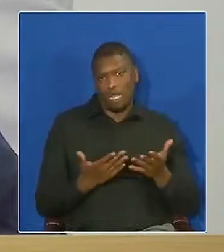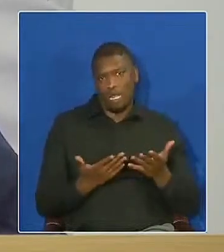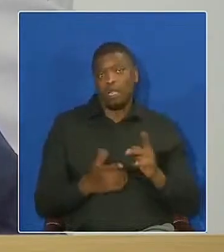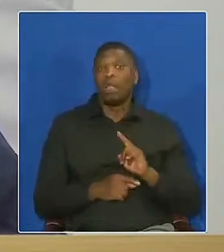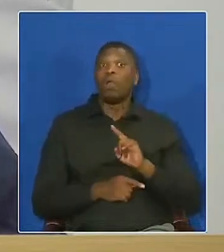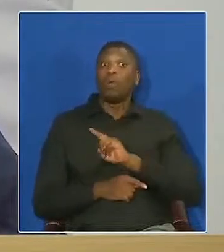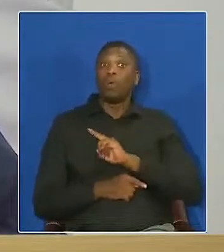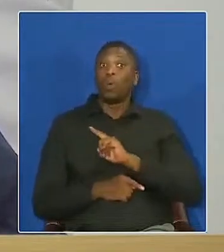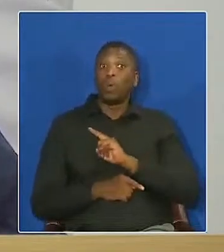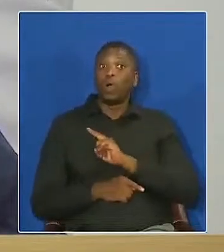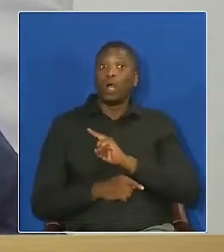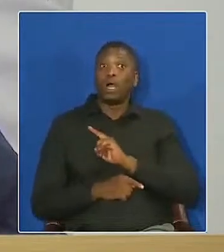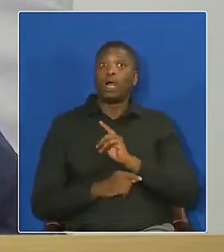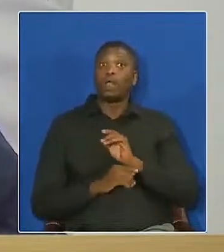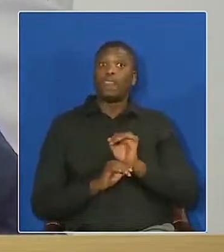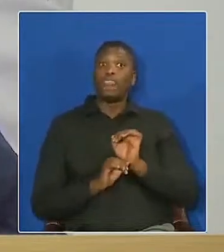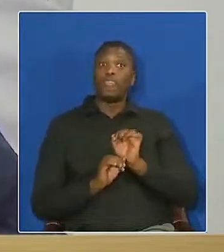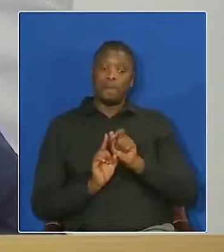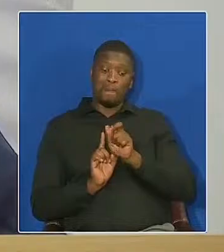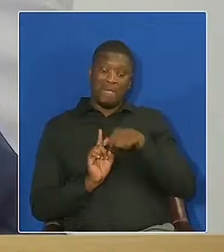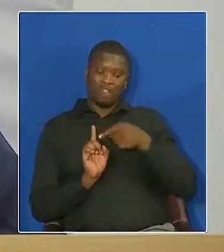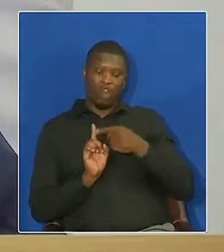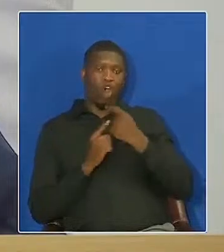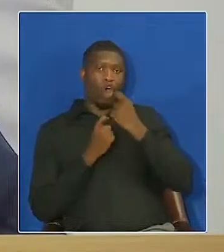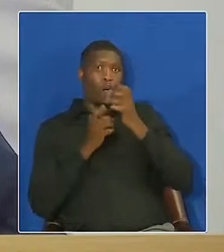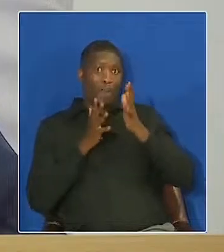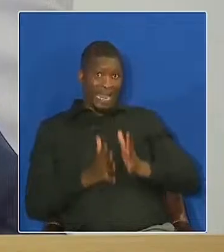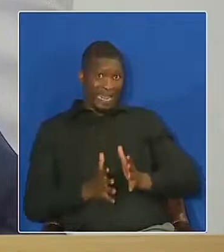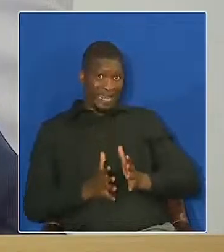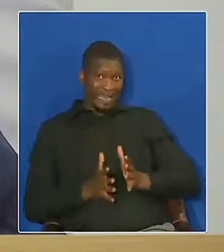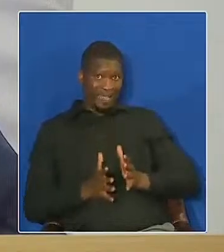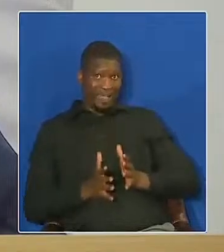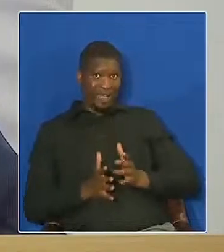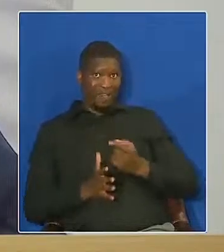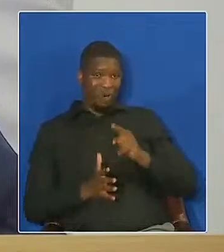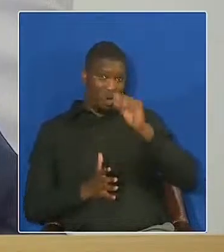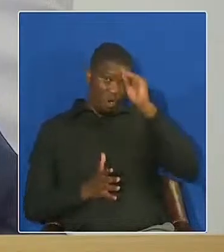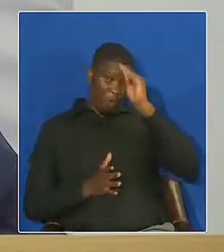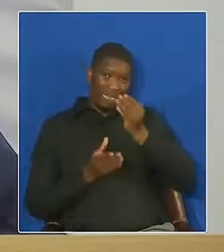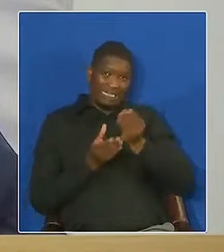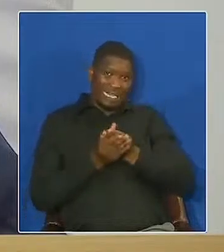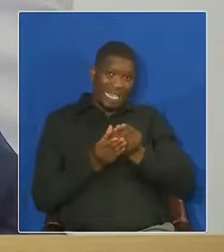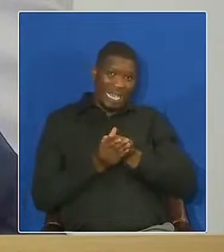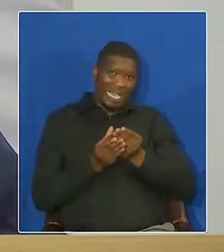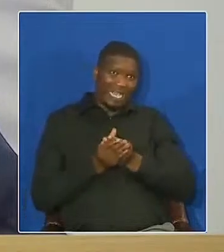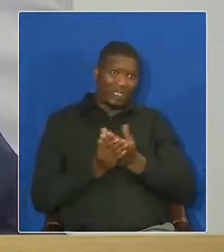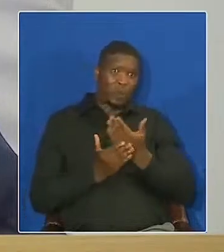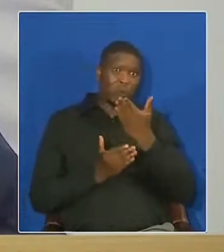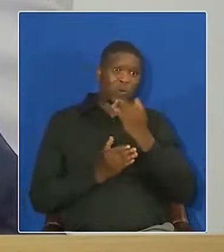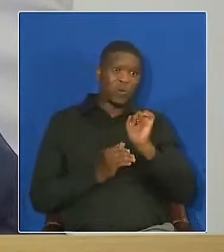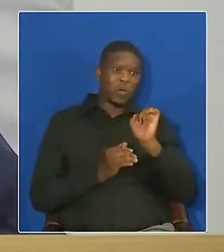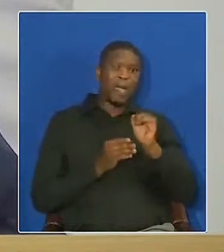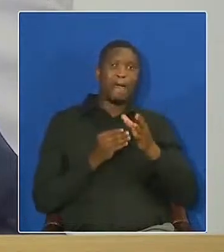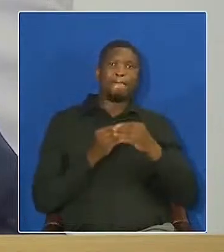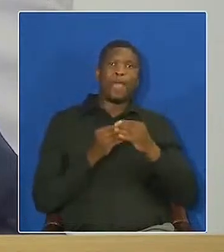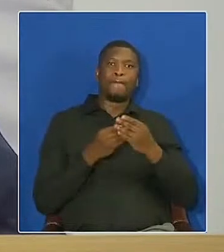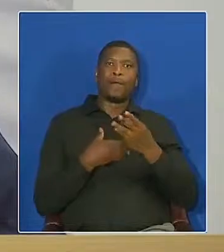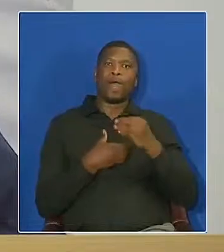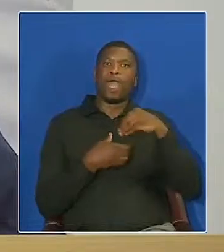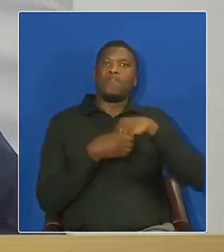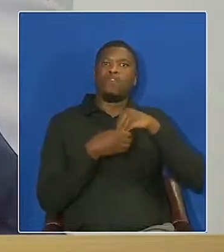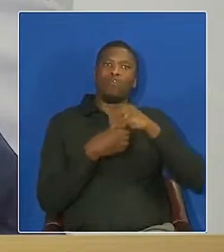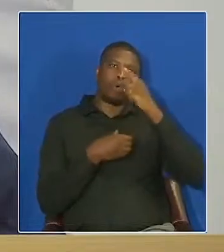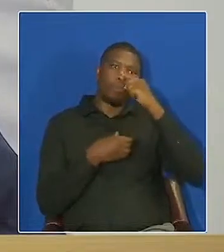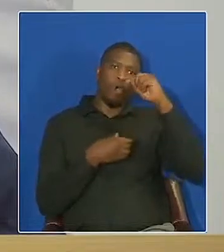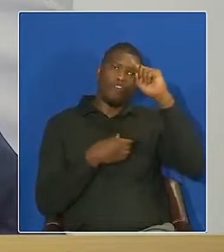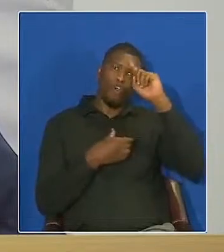because the complainant on the case is the member of the portfolio